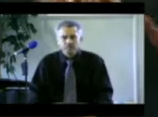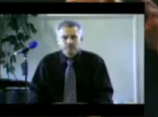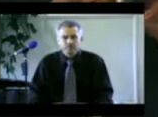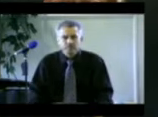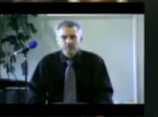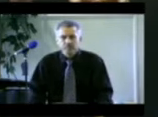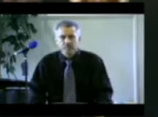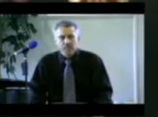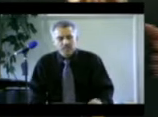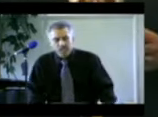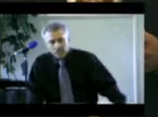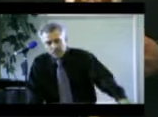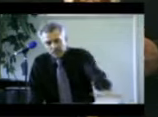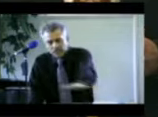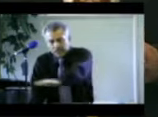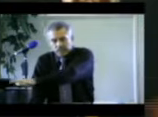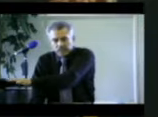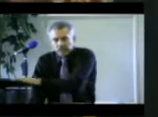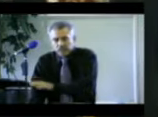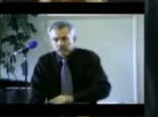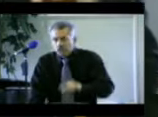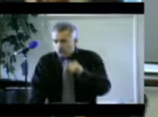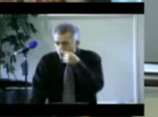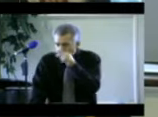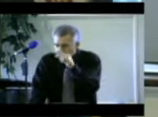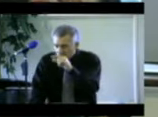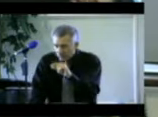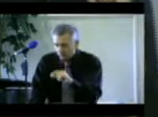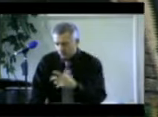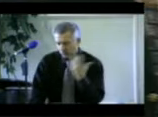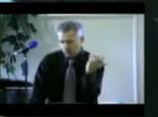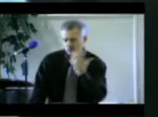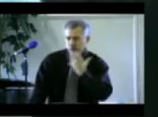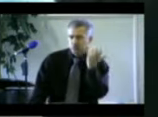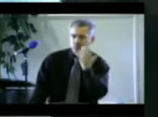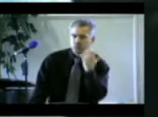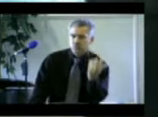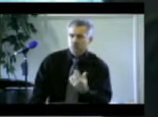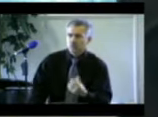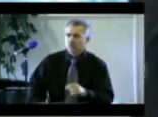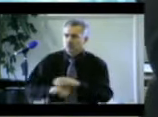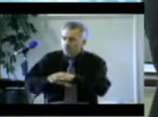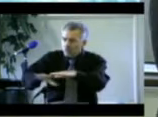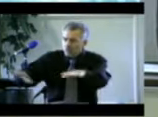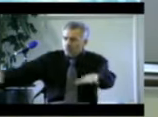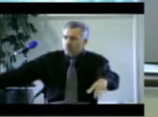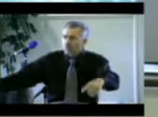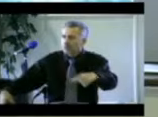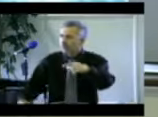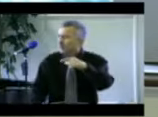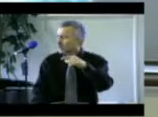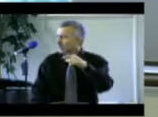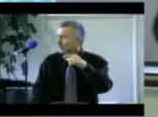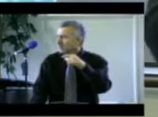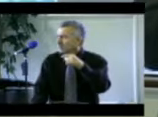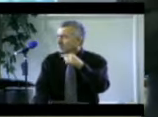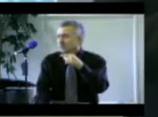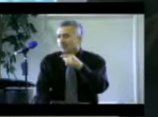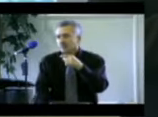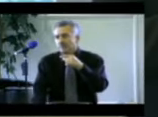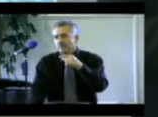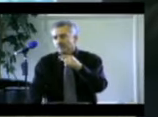luscious like you cannot imagine. And try to think of it that way in your mind, because that is